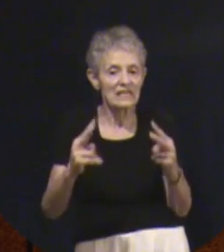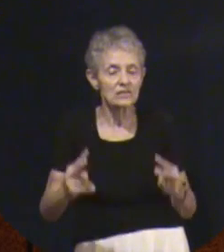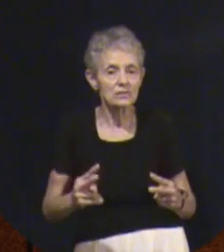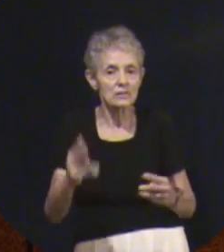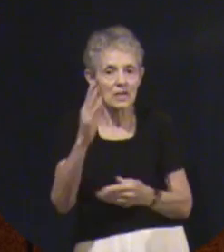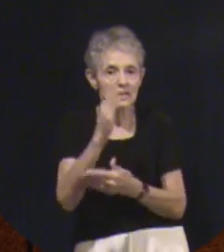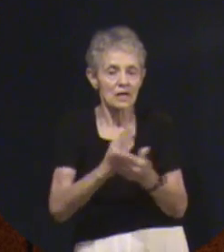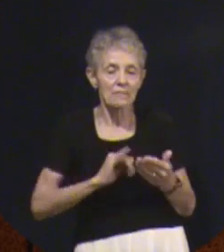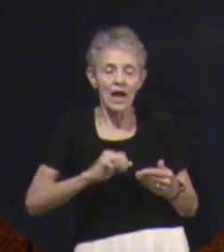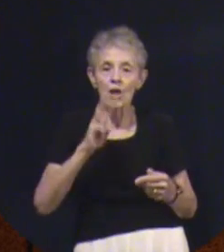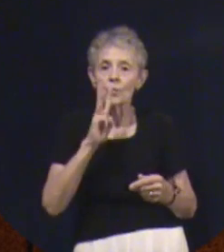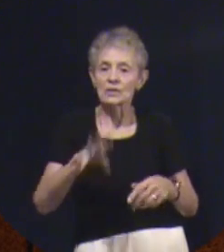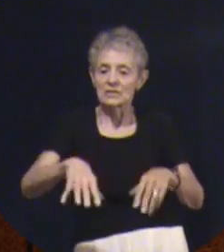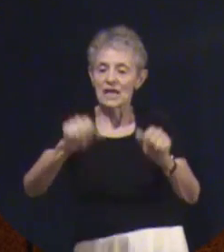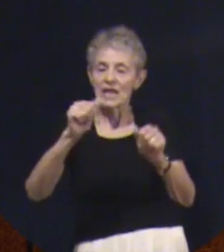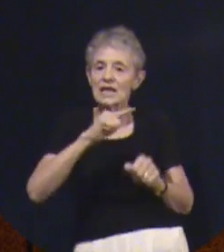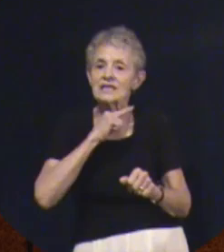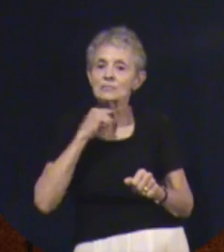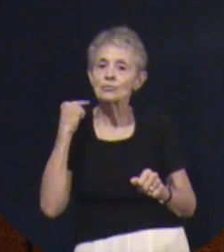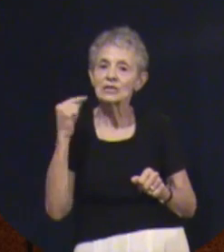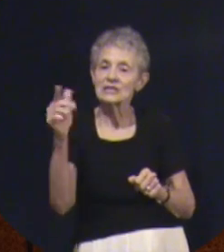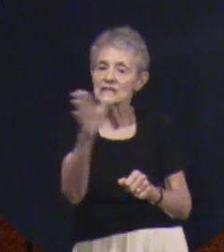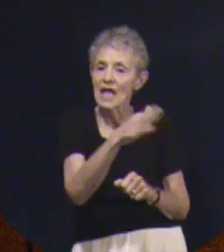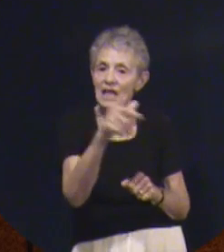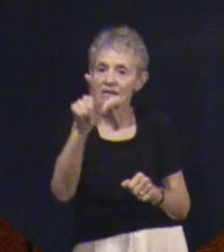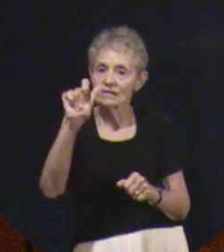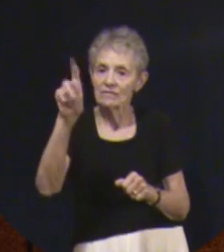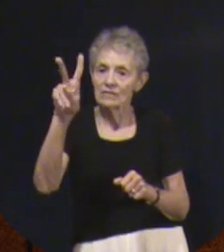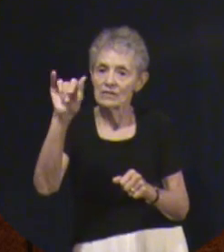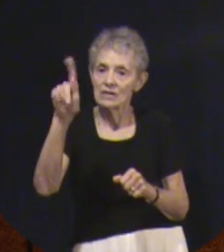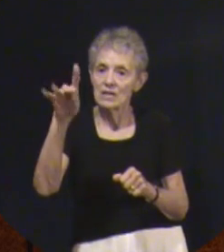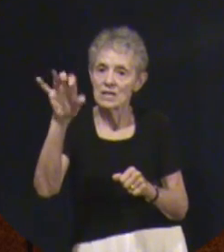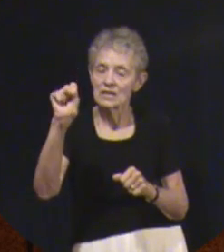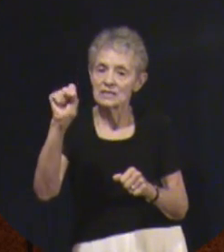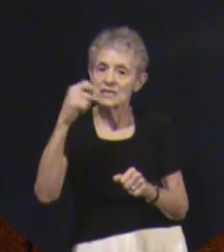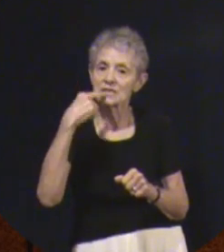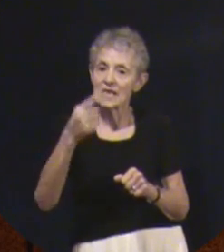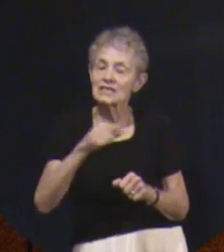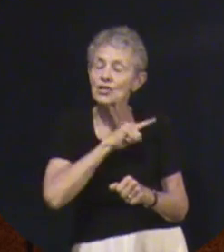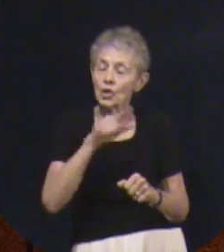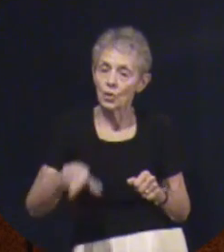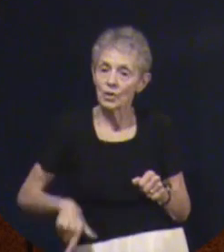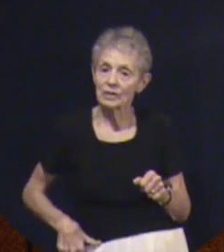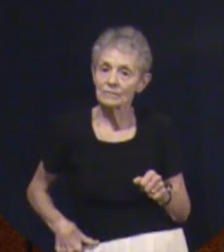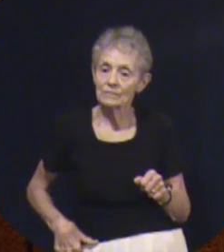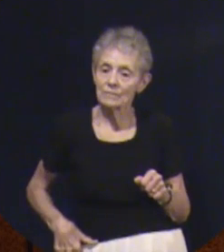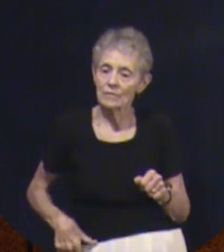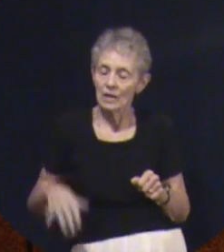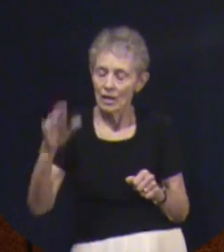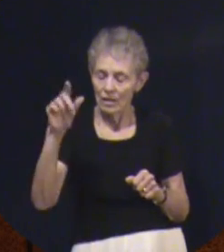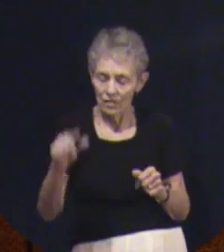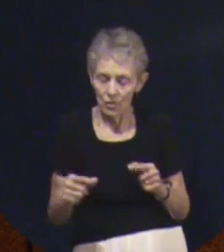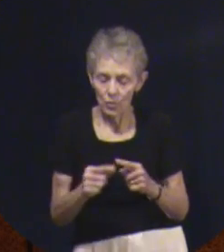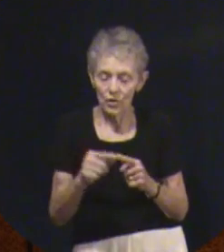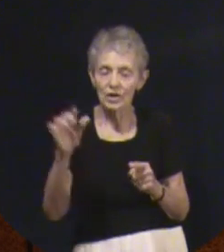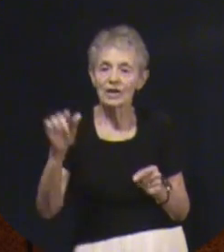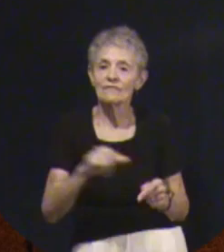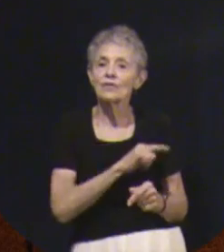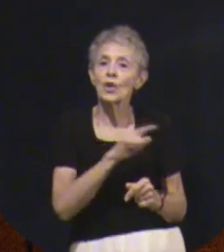I will take as priests and Levites, says the Lord. The word of the